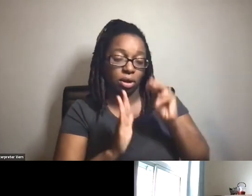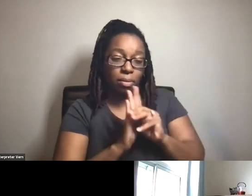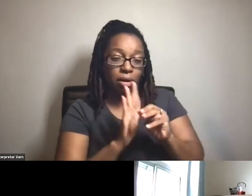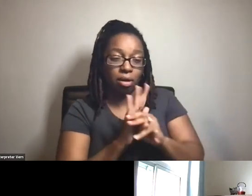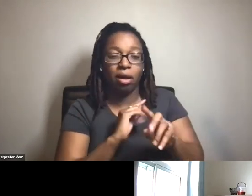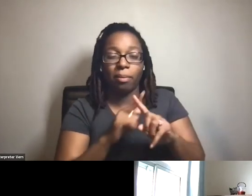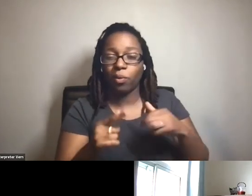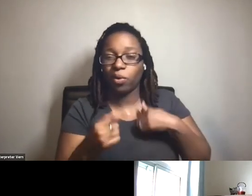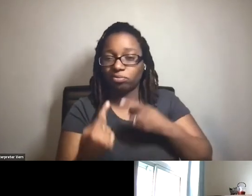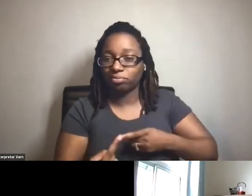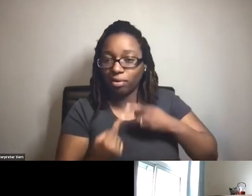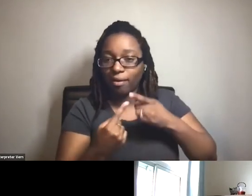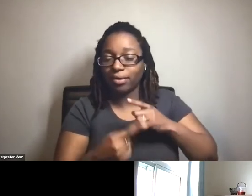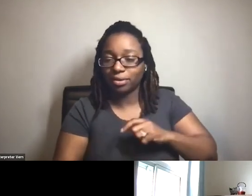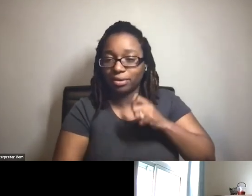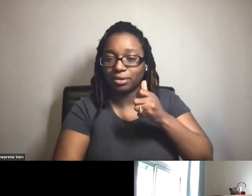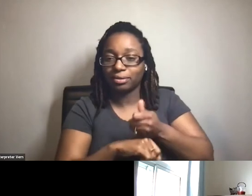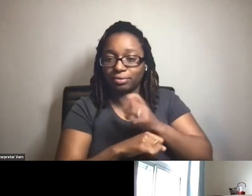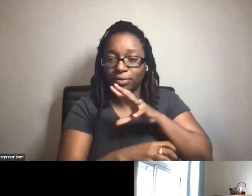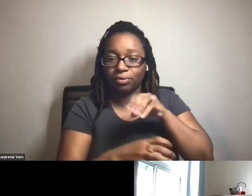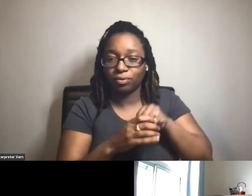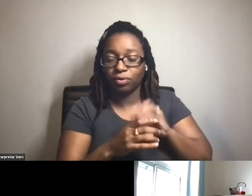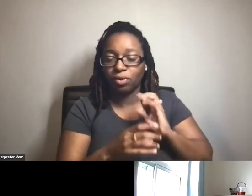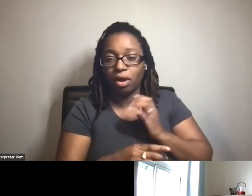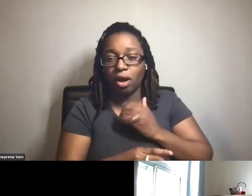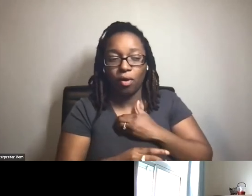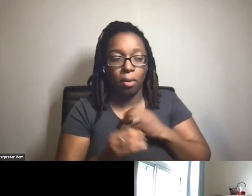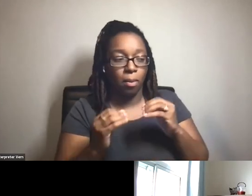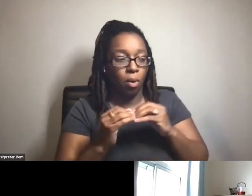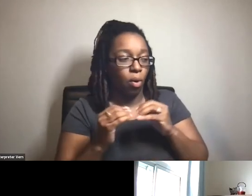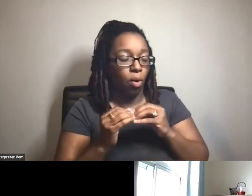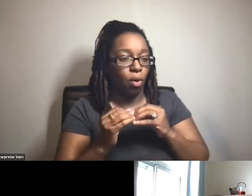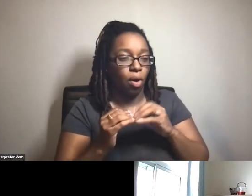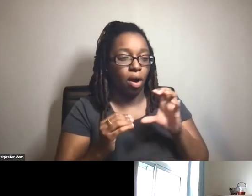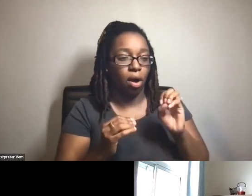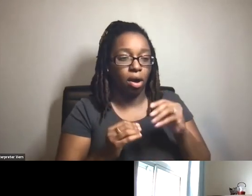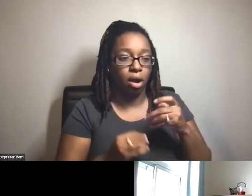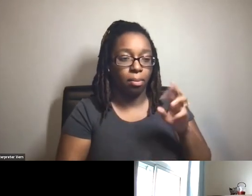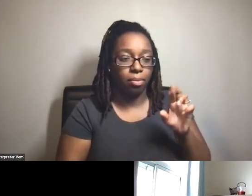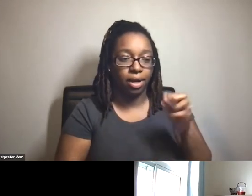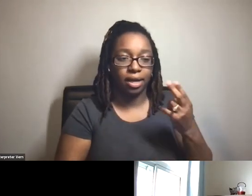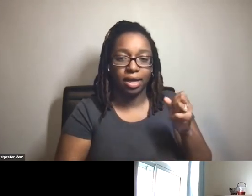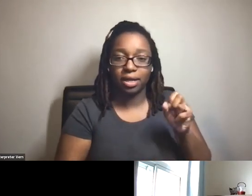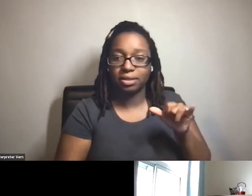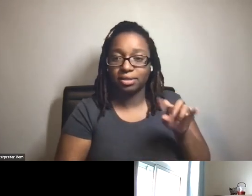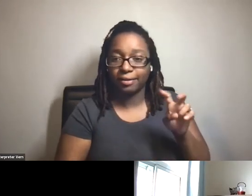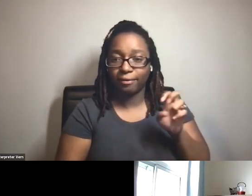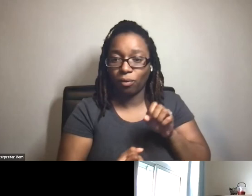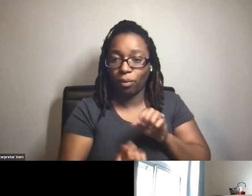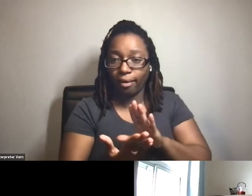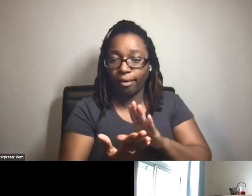them in a comprehensive way. And then we also are using some other services